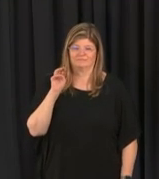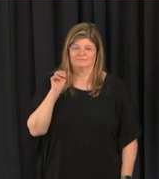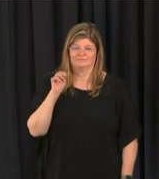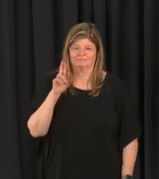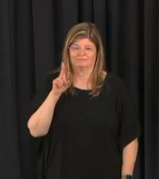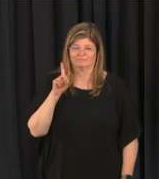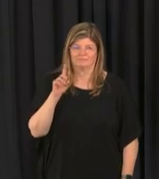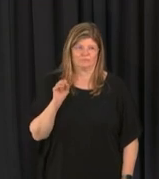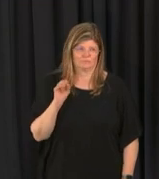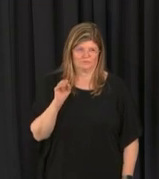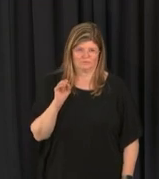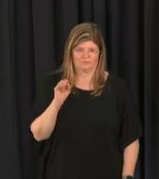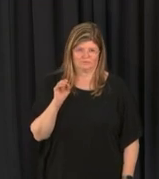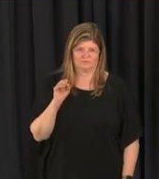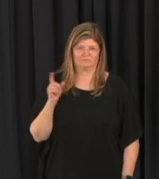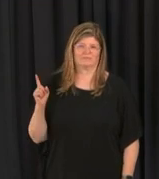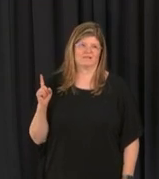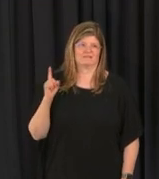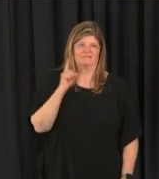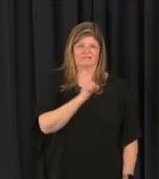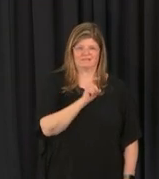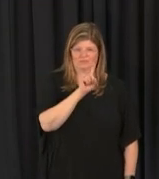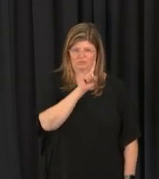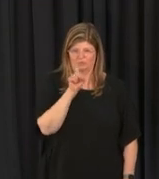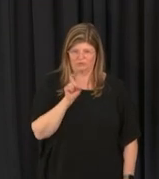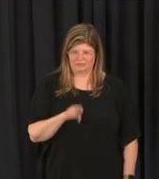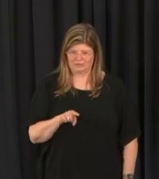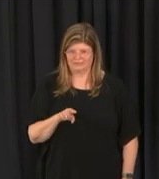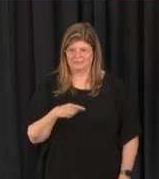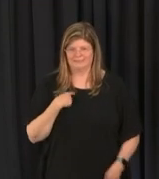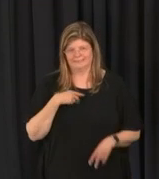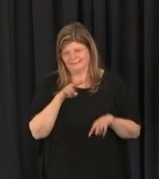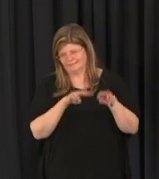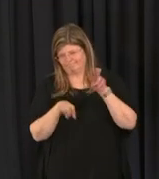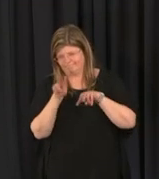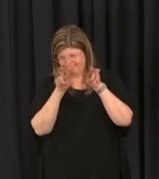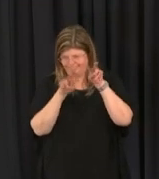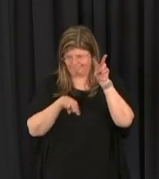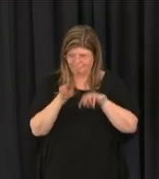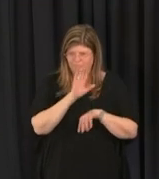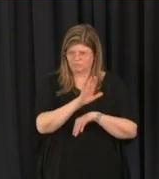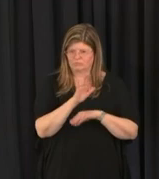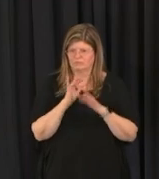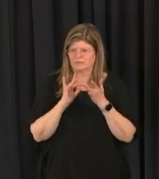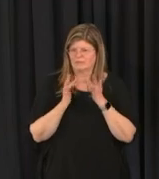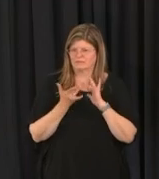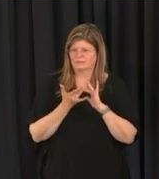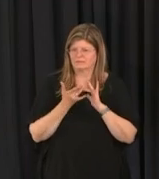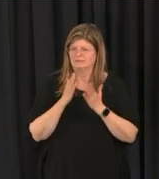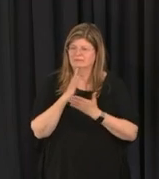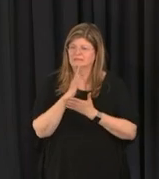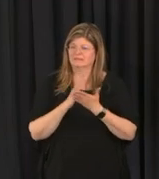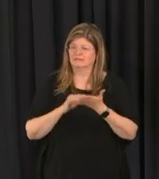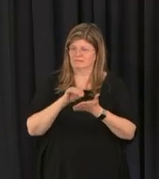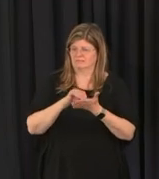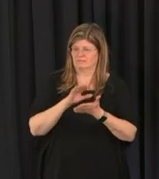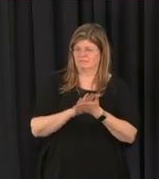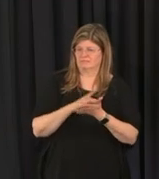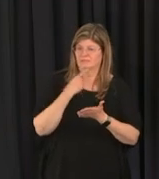launched yesterday, there's language there that says that some documents are going to be required when they go to their